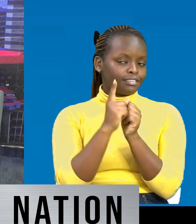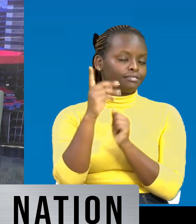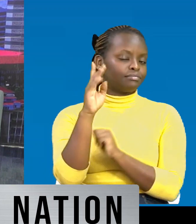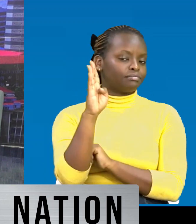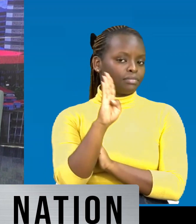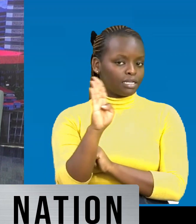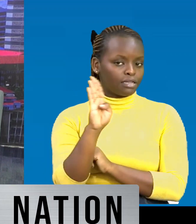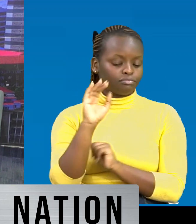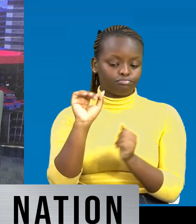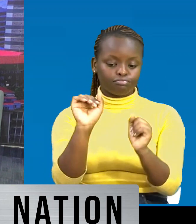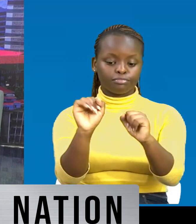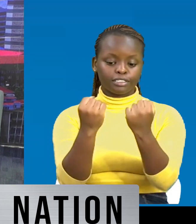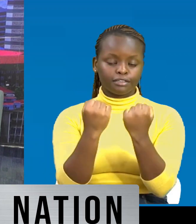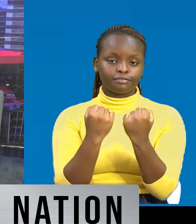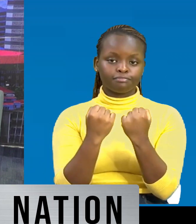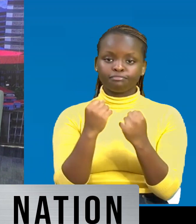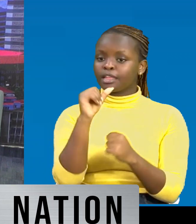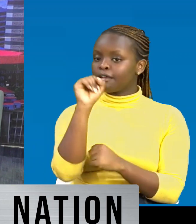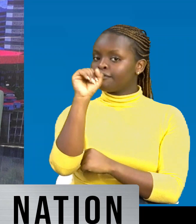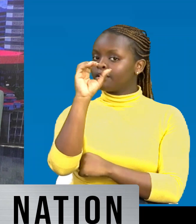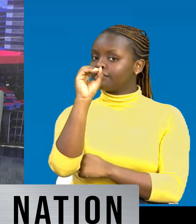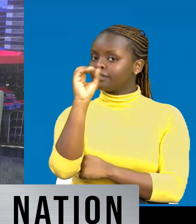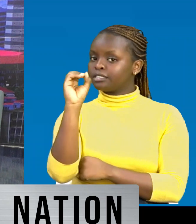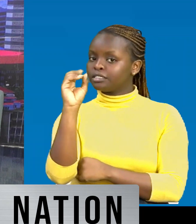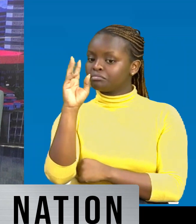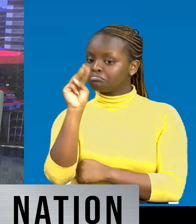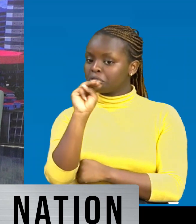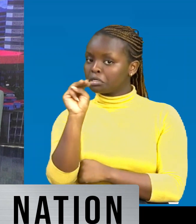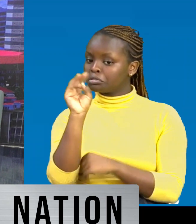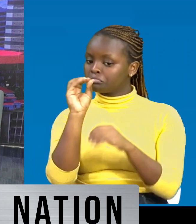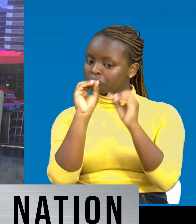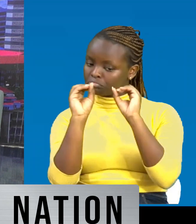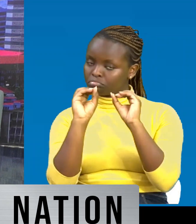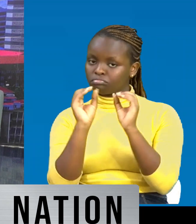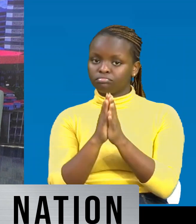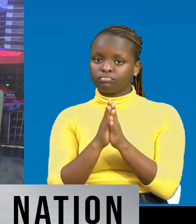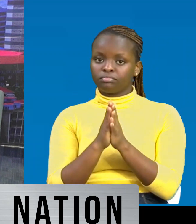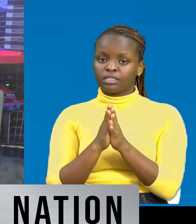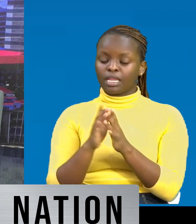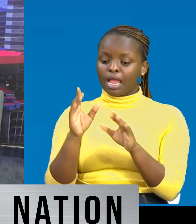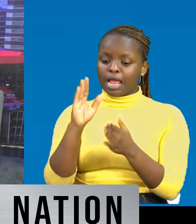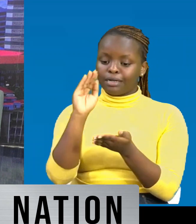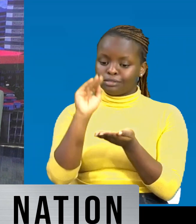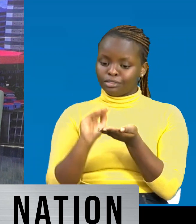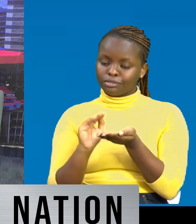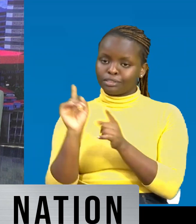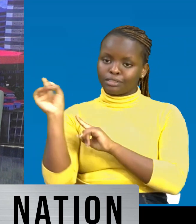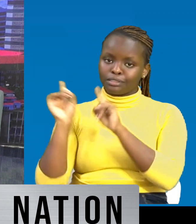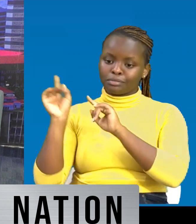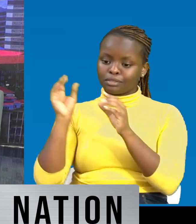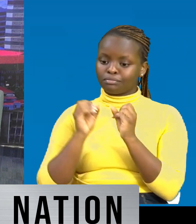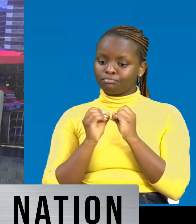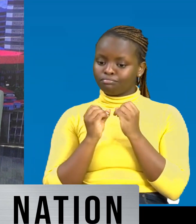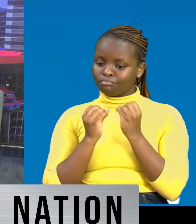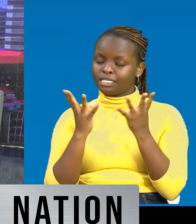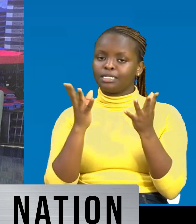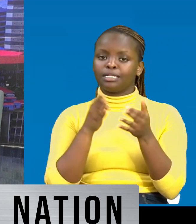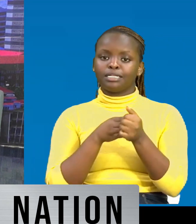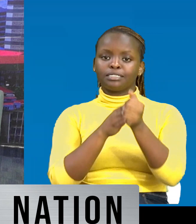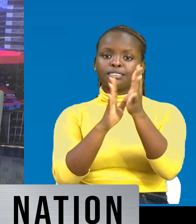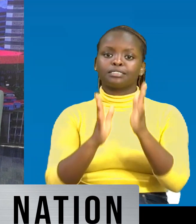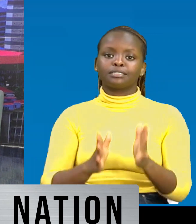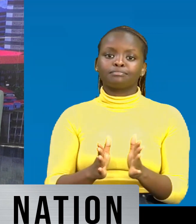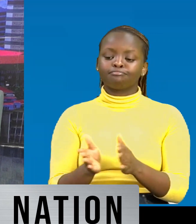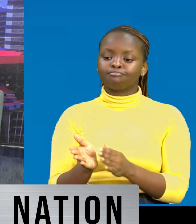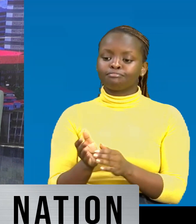has been saved, not 500 million. So you can see already, by reducing the trips for many leaders, savings